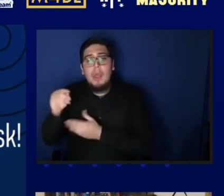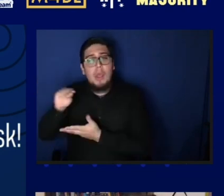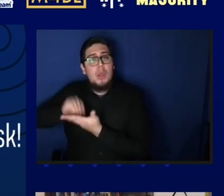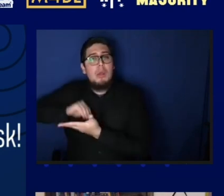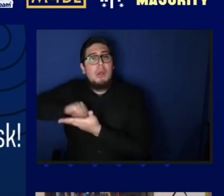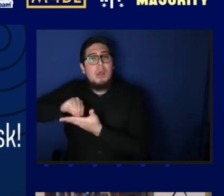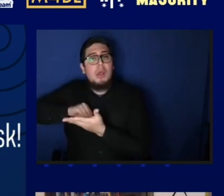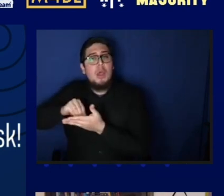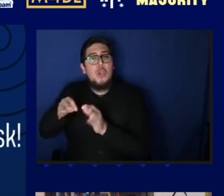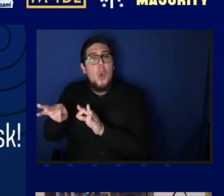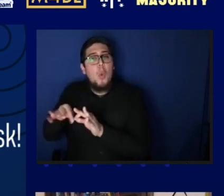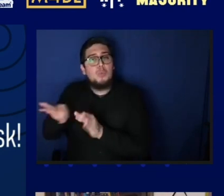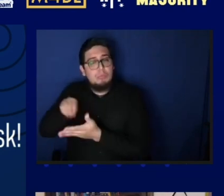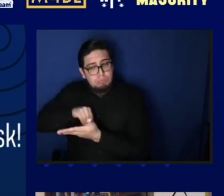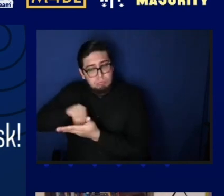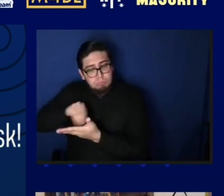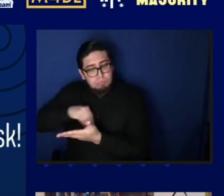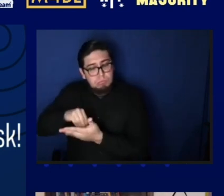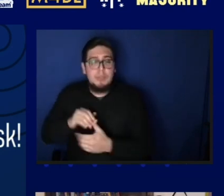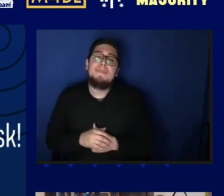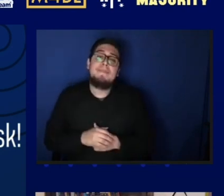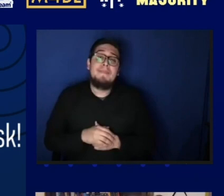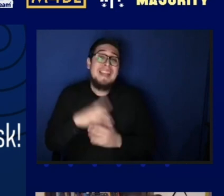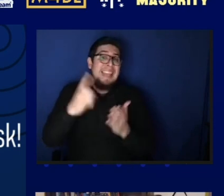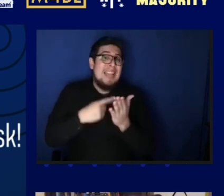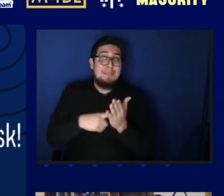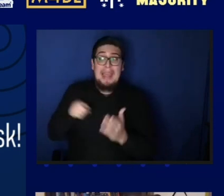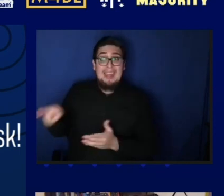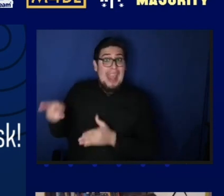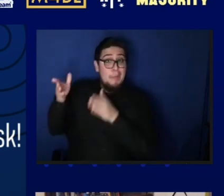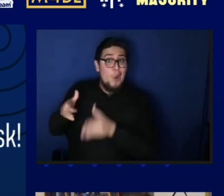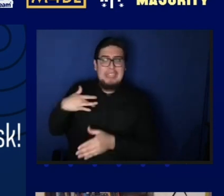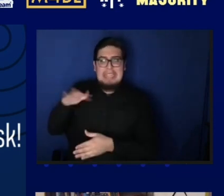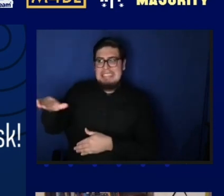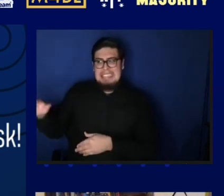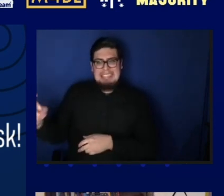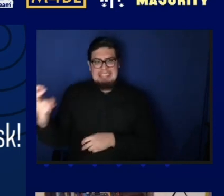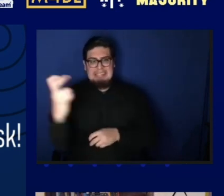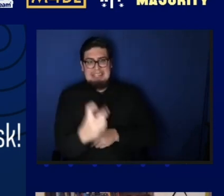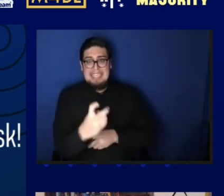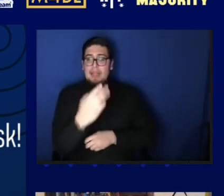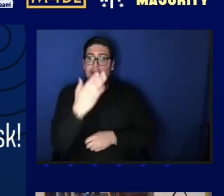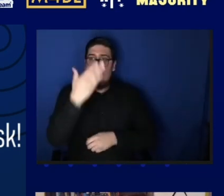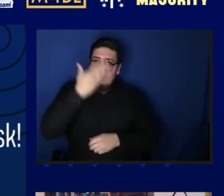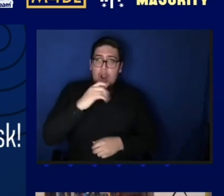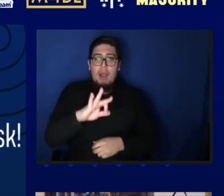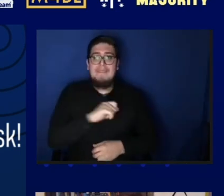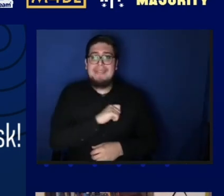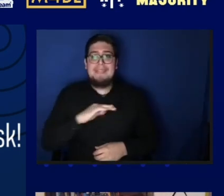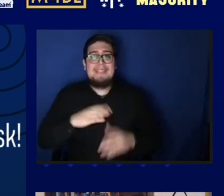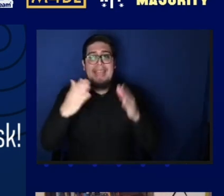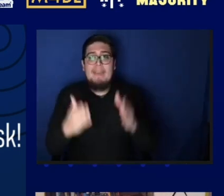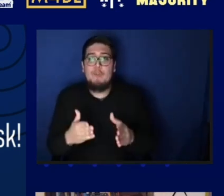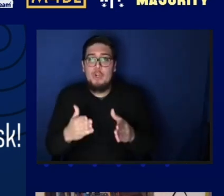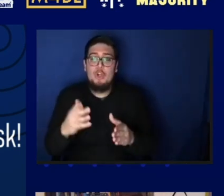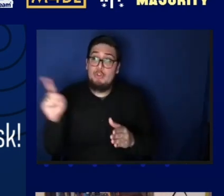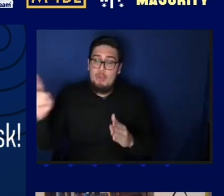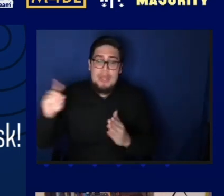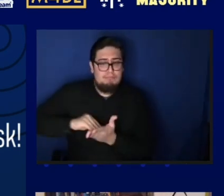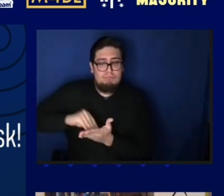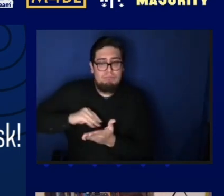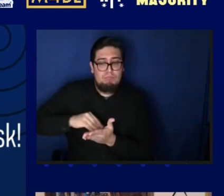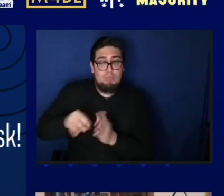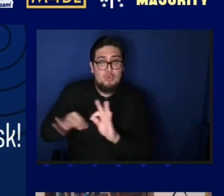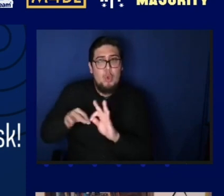I sometimes have that person sit right in front of the staffer and take all the notes, right? So they know that we mean business and that we are taking this seriously